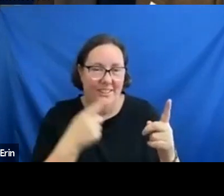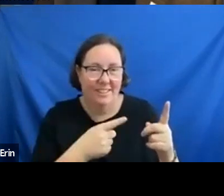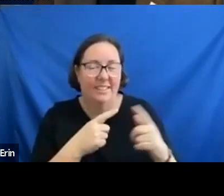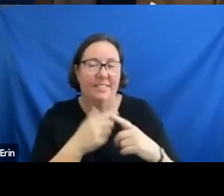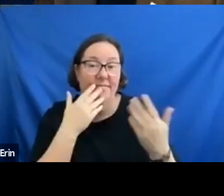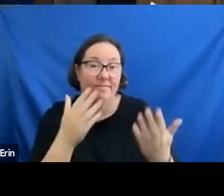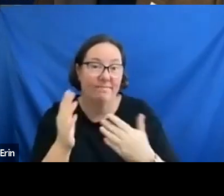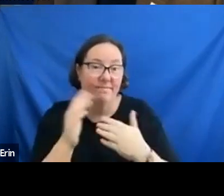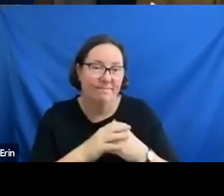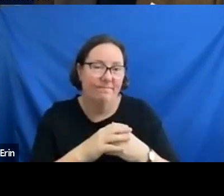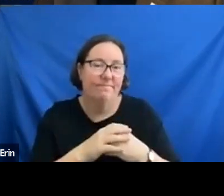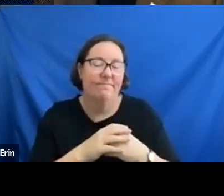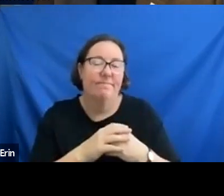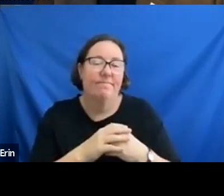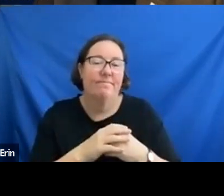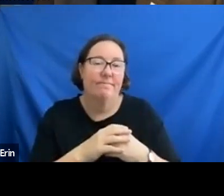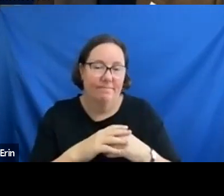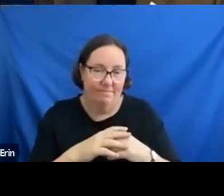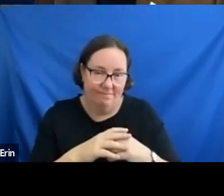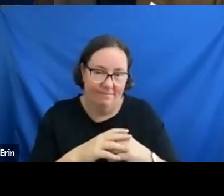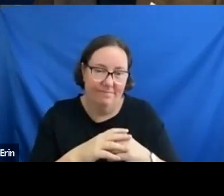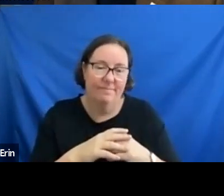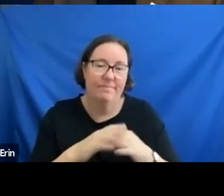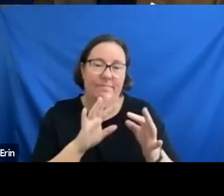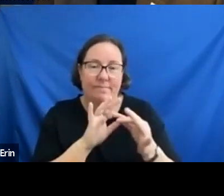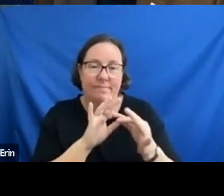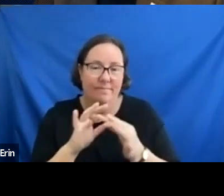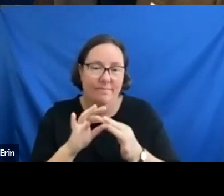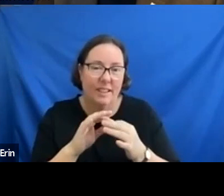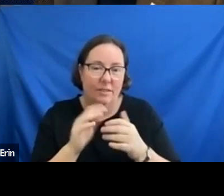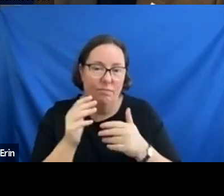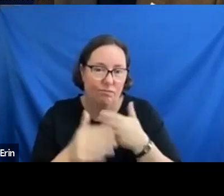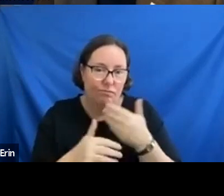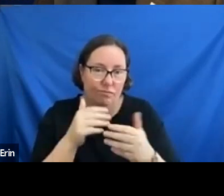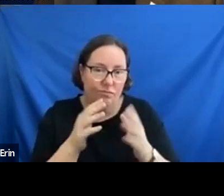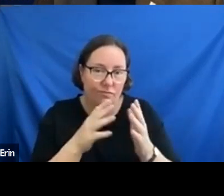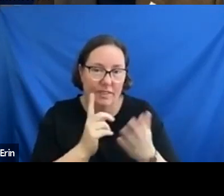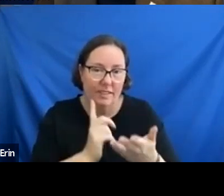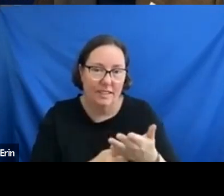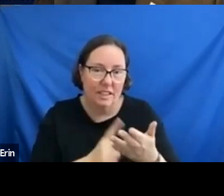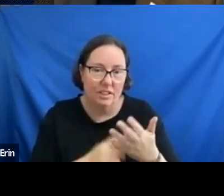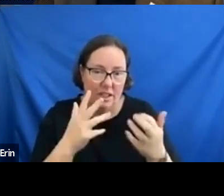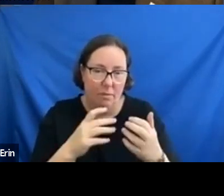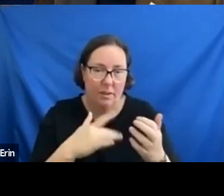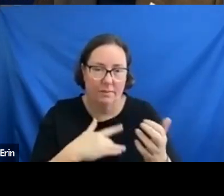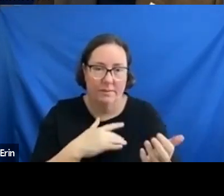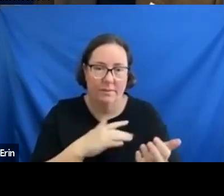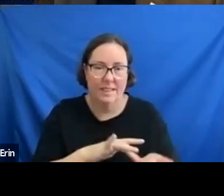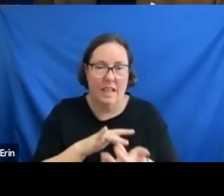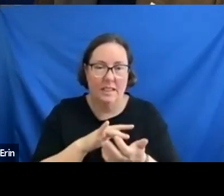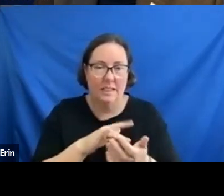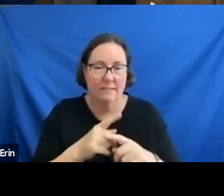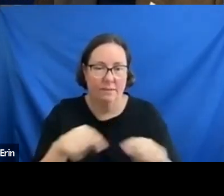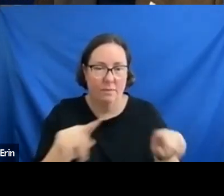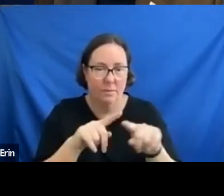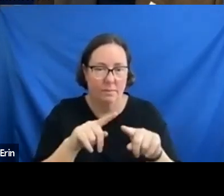Thank you. So along the lines of moving the discussion forward, I wanted to get a sense from the working group